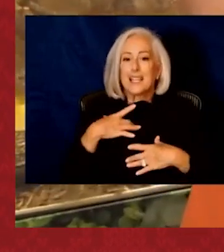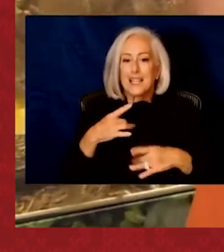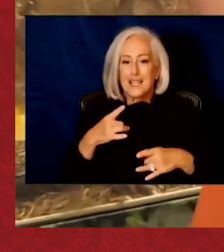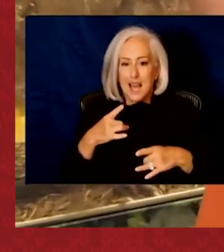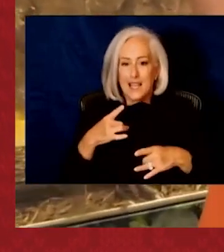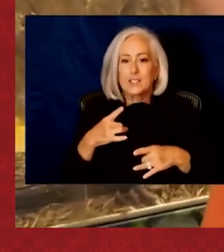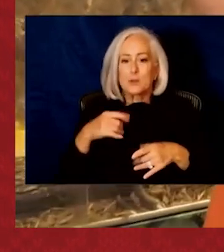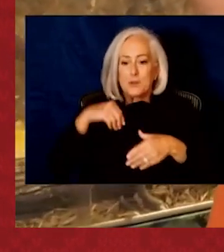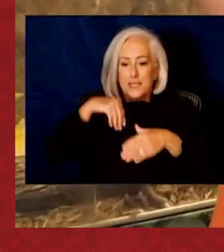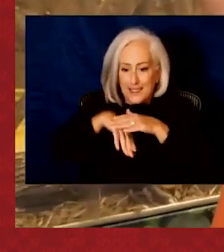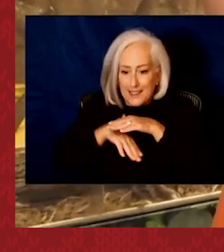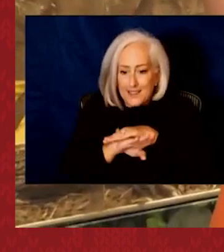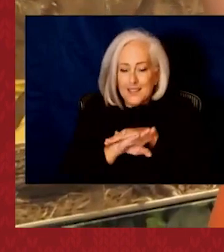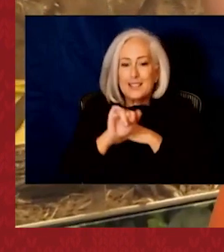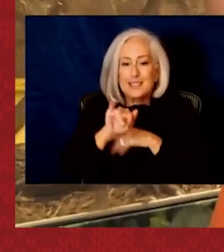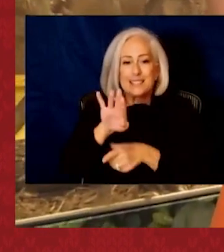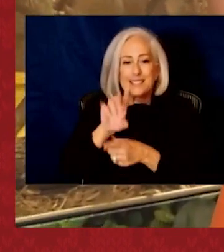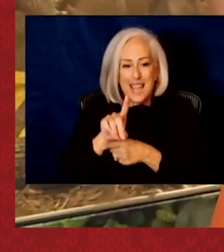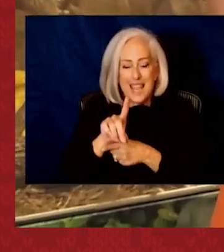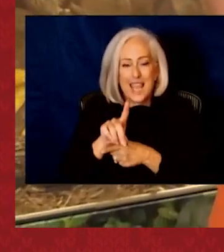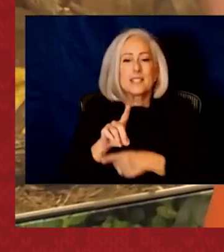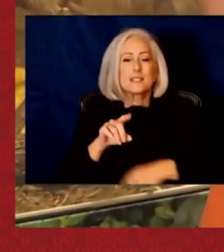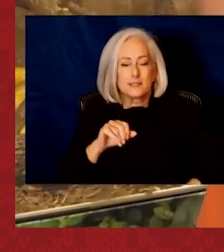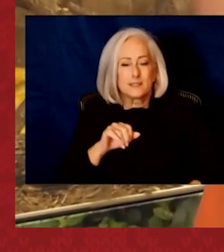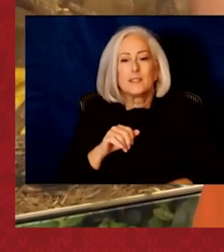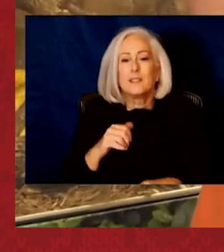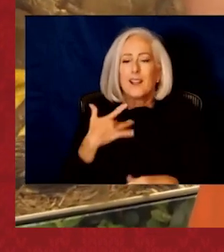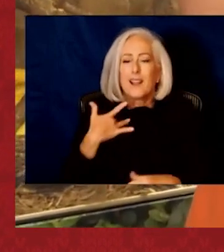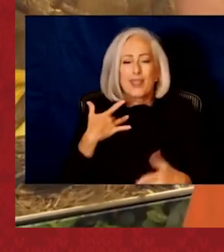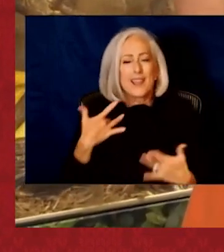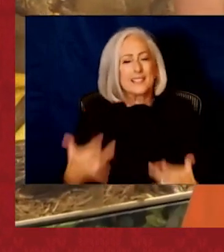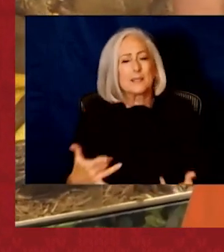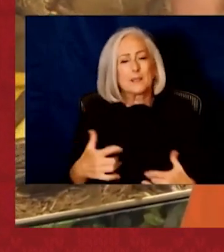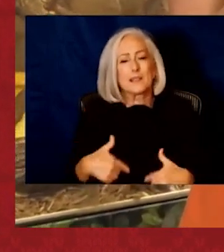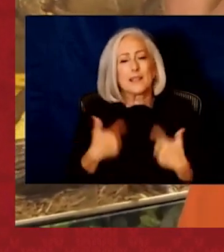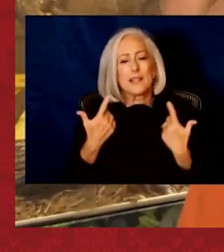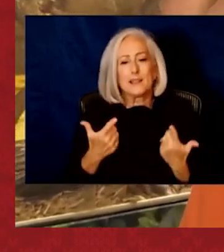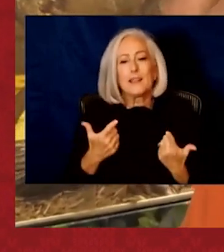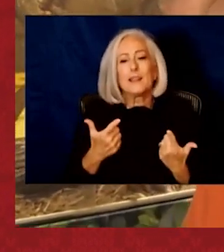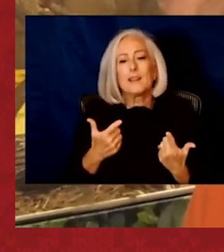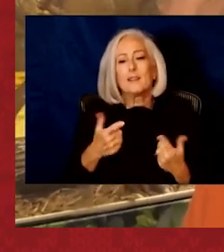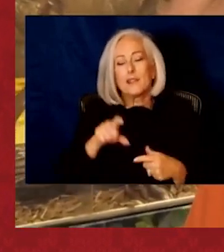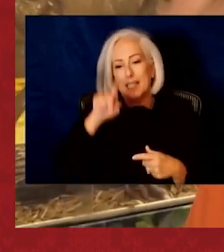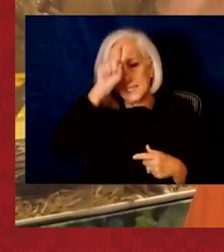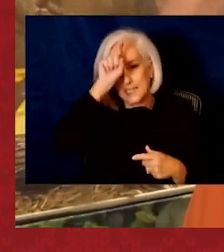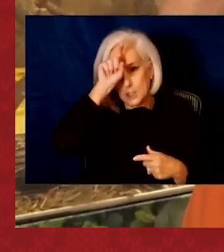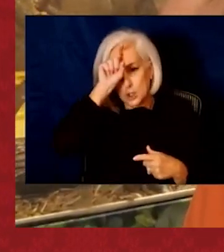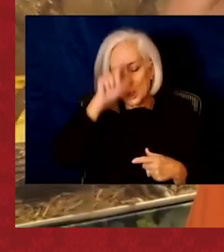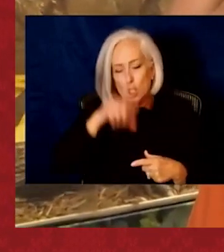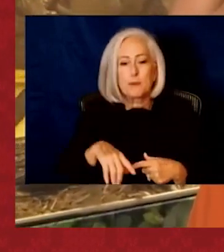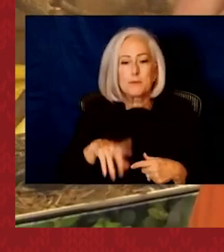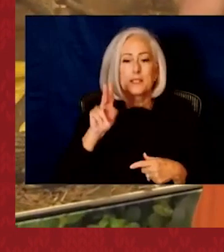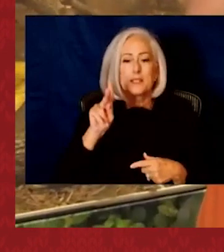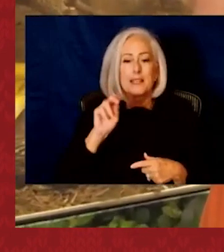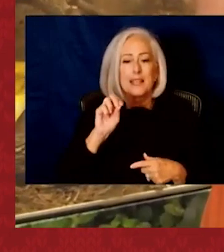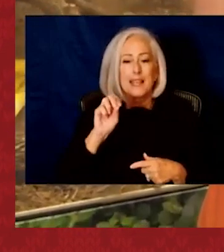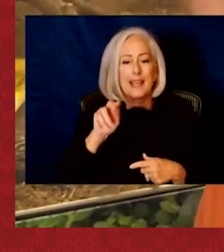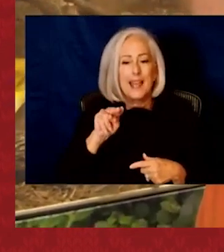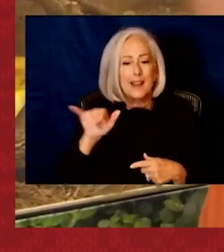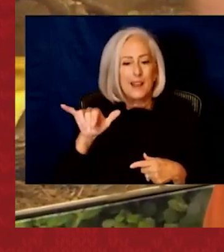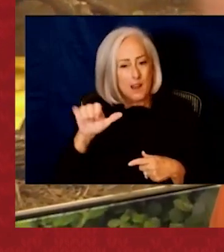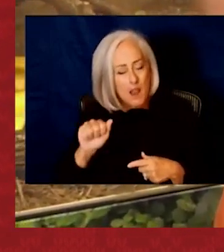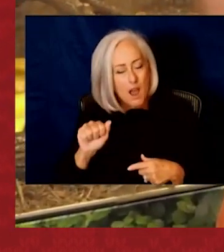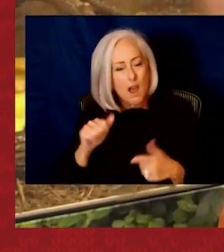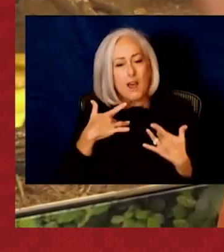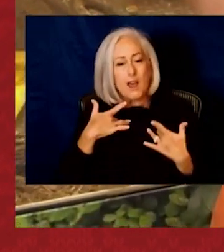they do, they live anywhere from Egypt down to Kenya, and they'll burrow in the